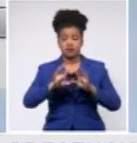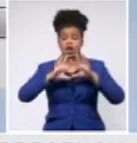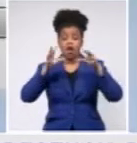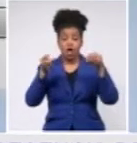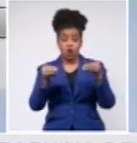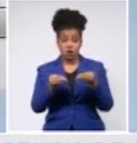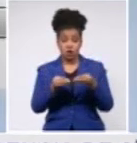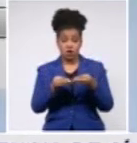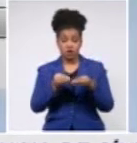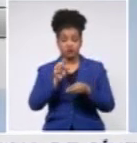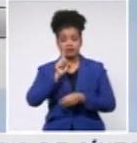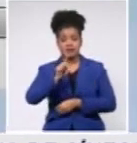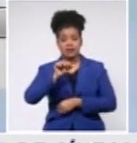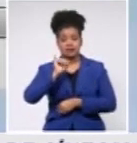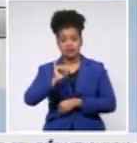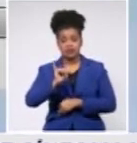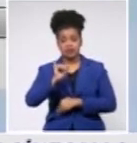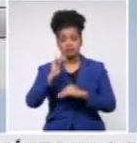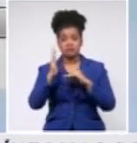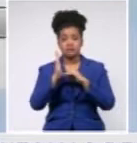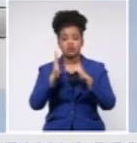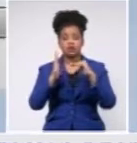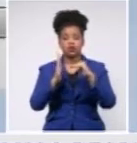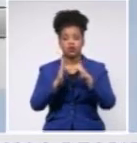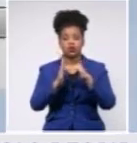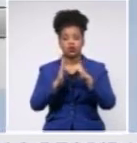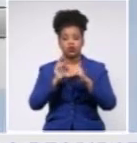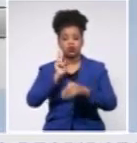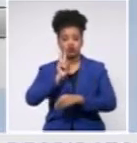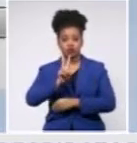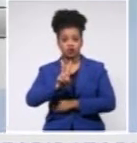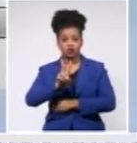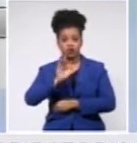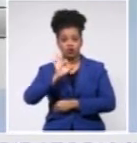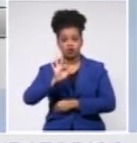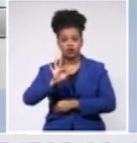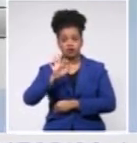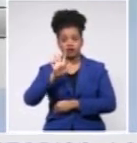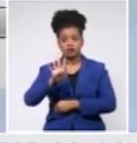131,668 new cases yesterday, for a total of